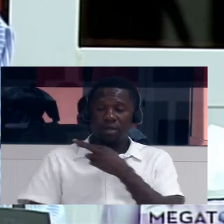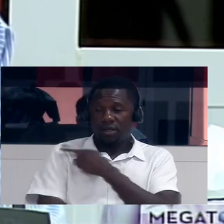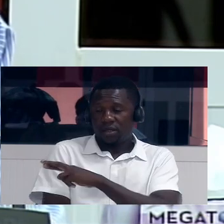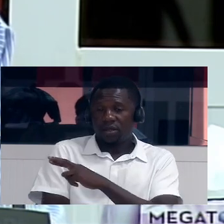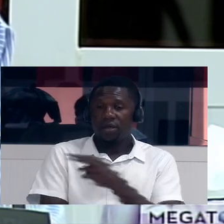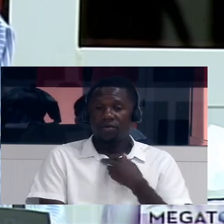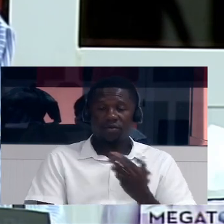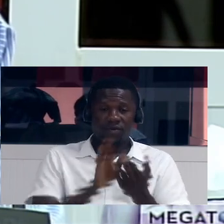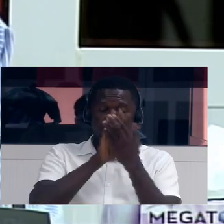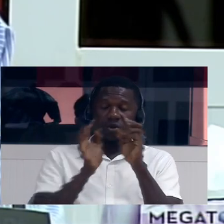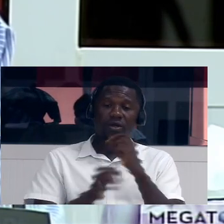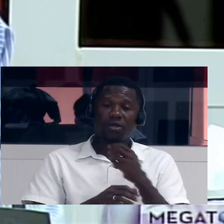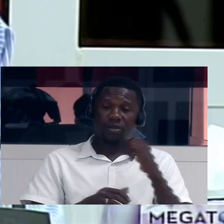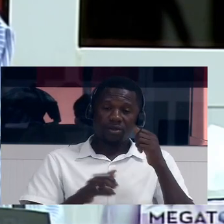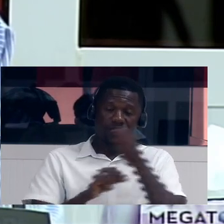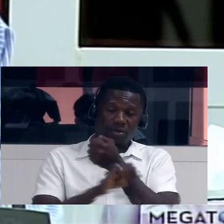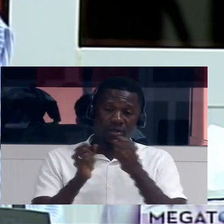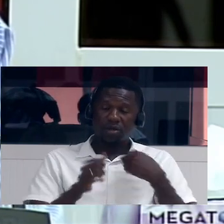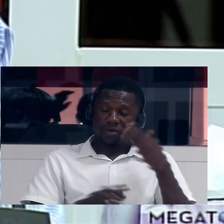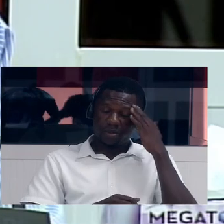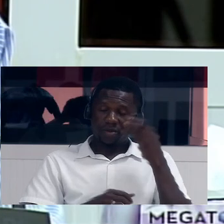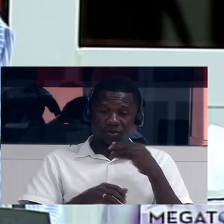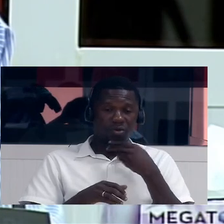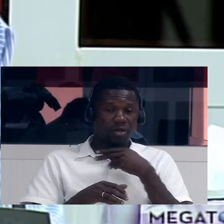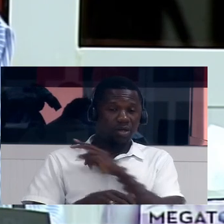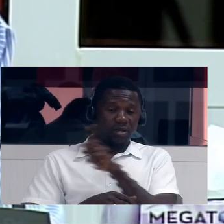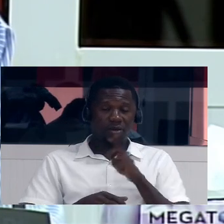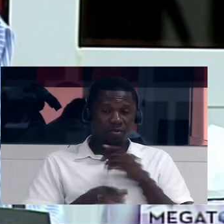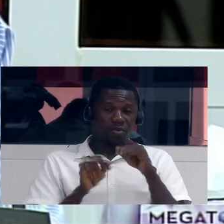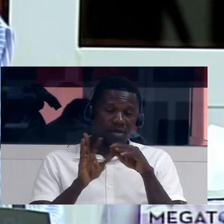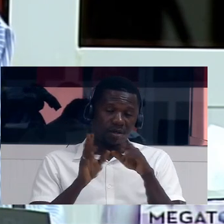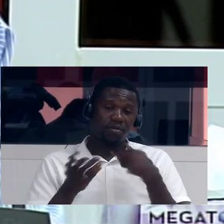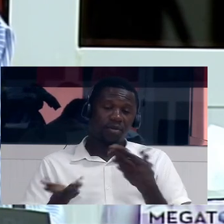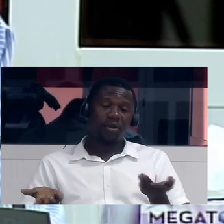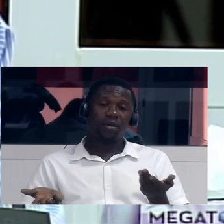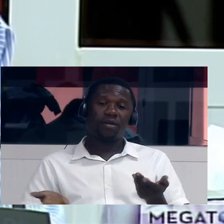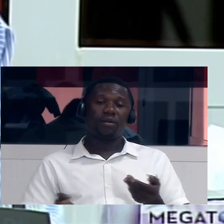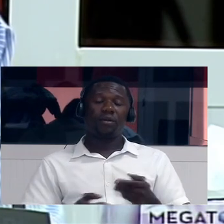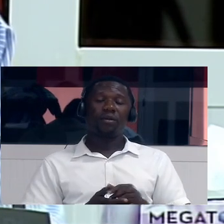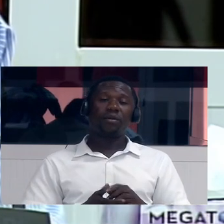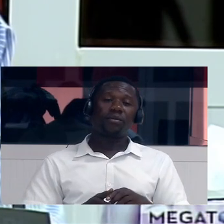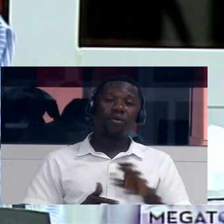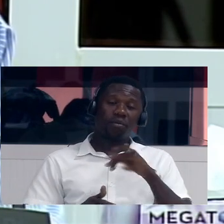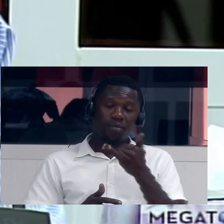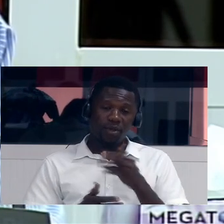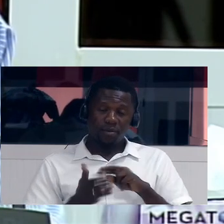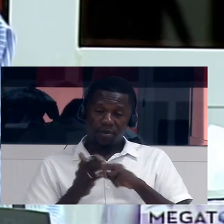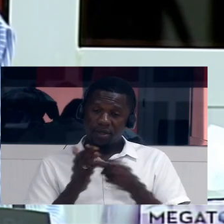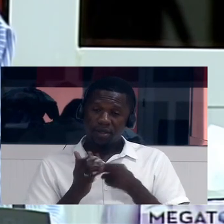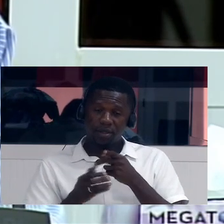other circumstances, I knew that they will get rid of me. So in effect, you are trying to say that